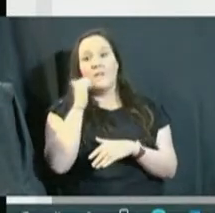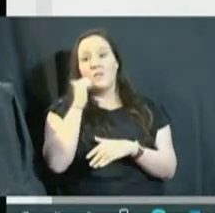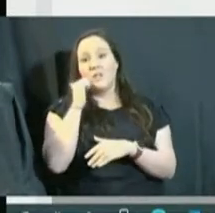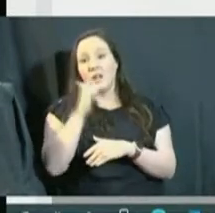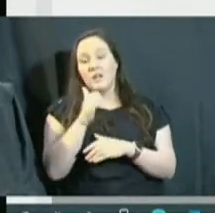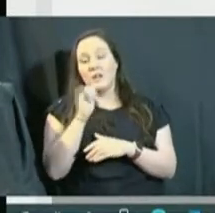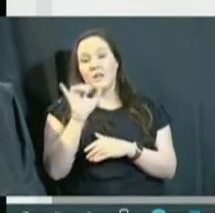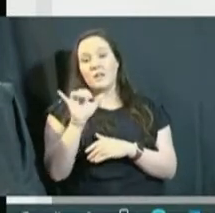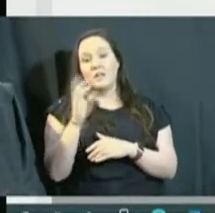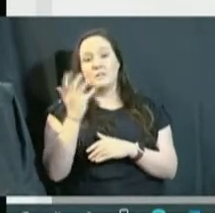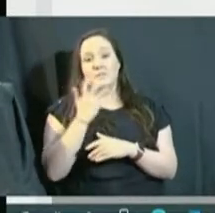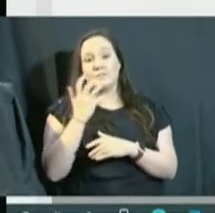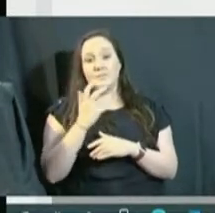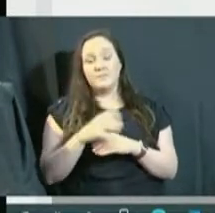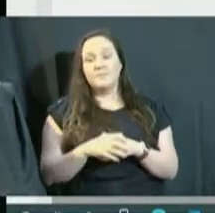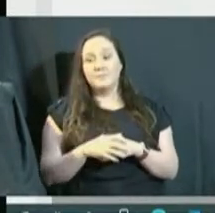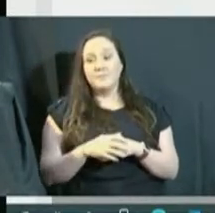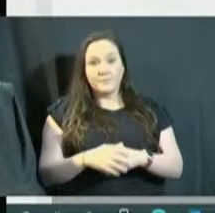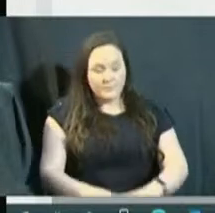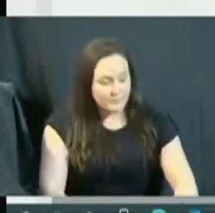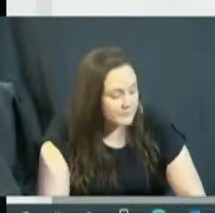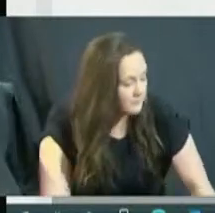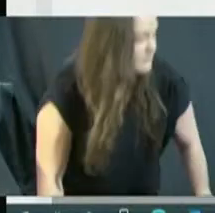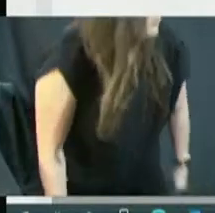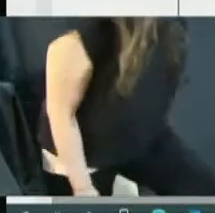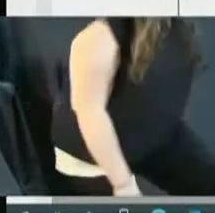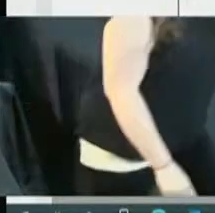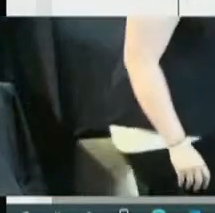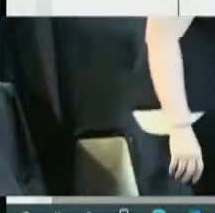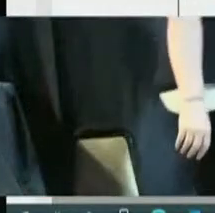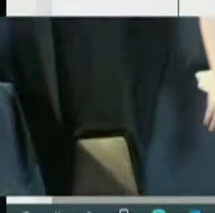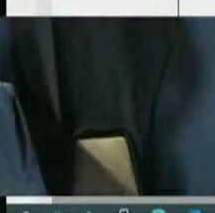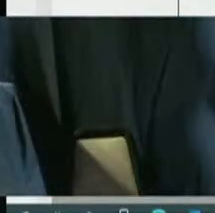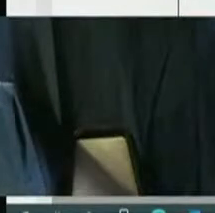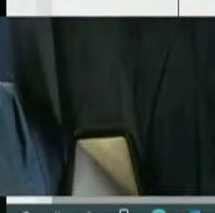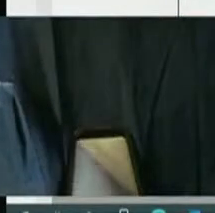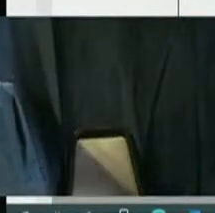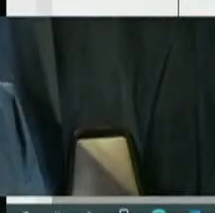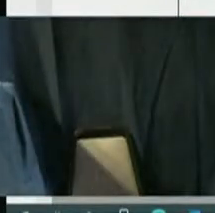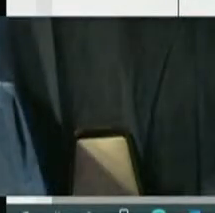formidable amount of mortality. The